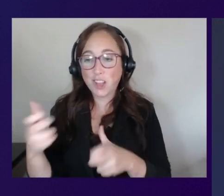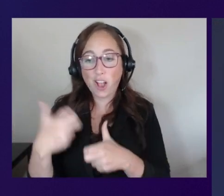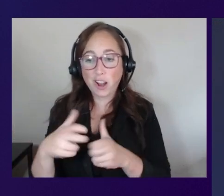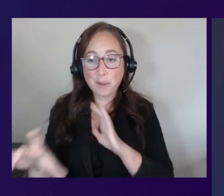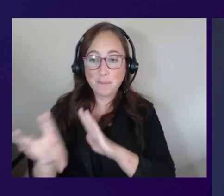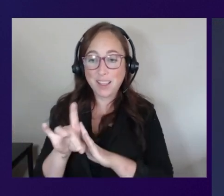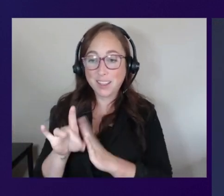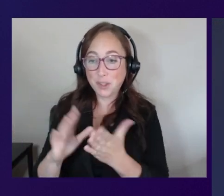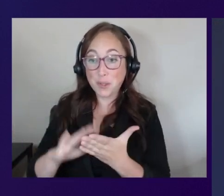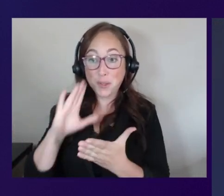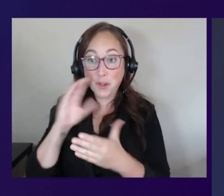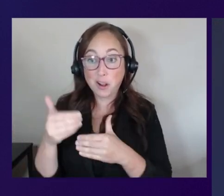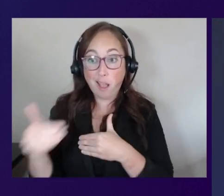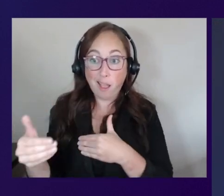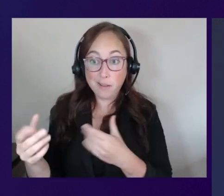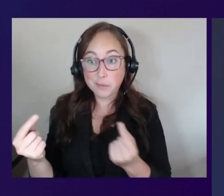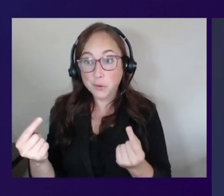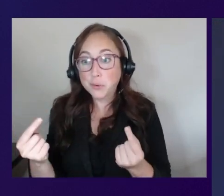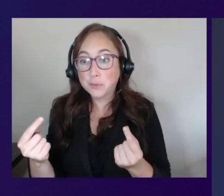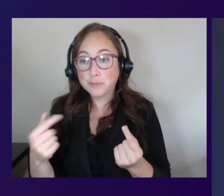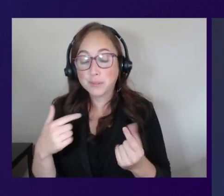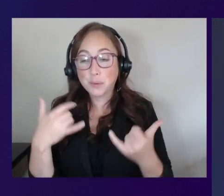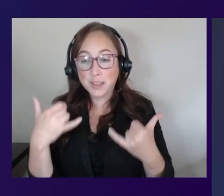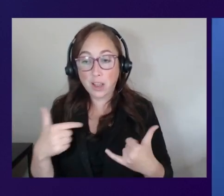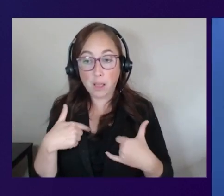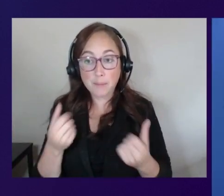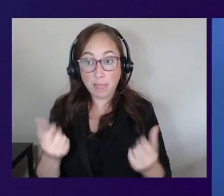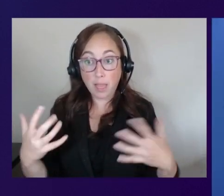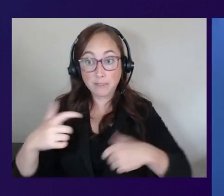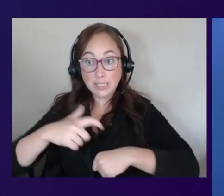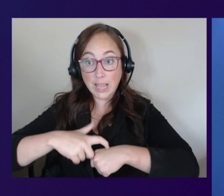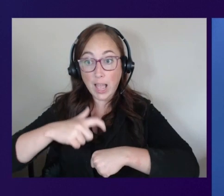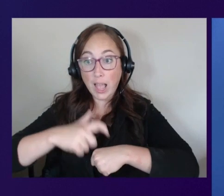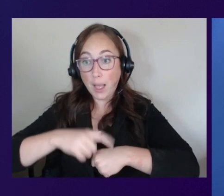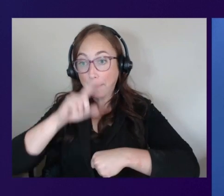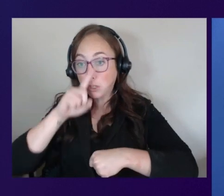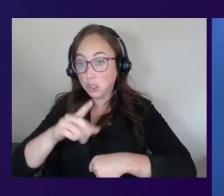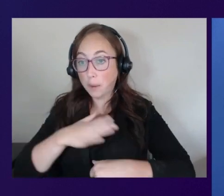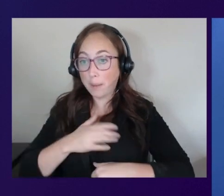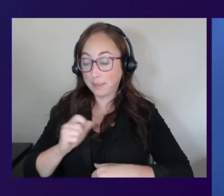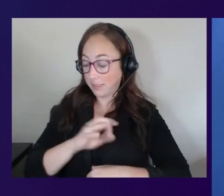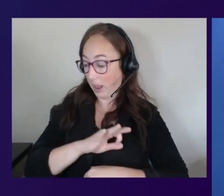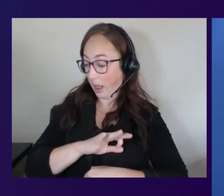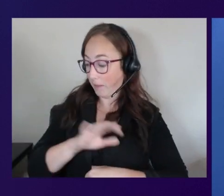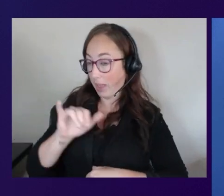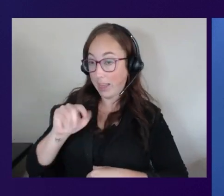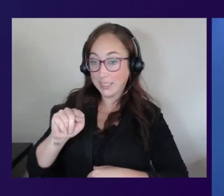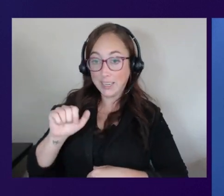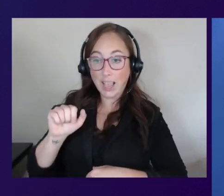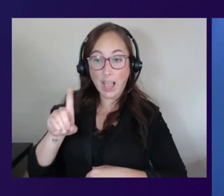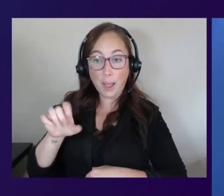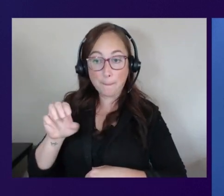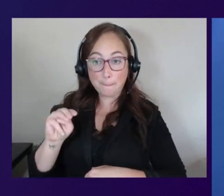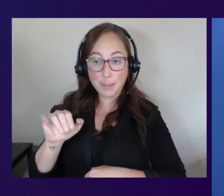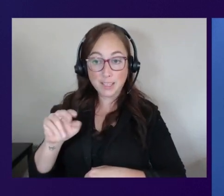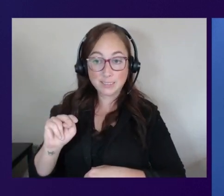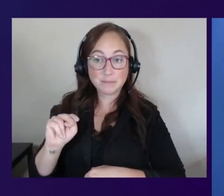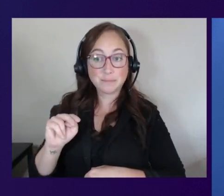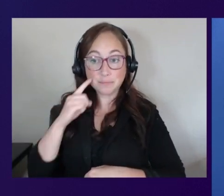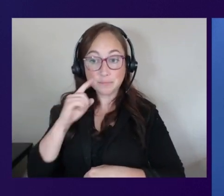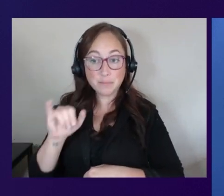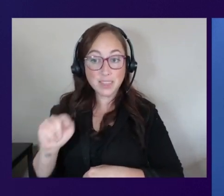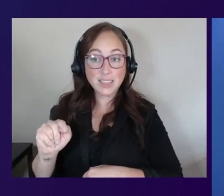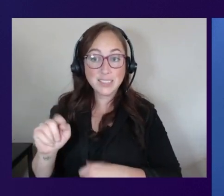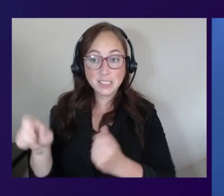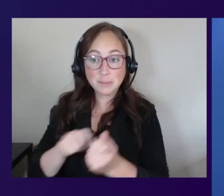fact that, you know, I've invested a lot of time getting my staff, my IT admins trained up on a specific one of these, you know,